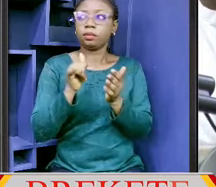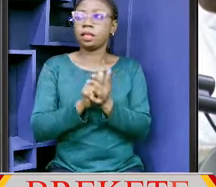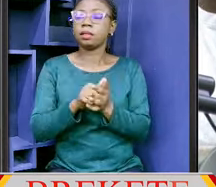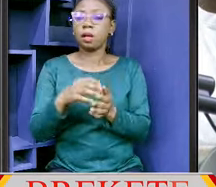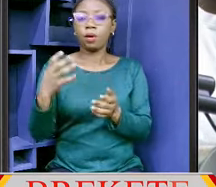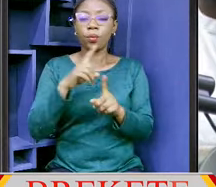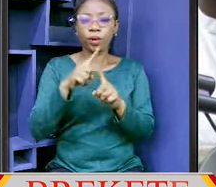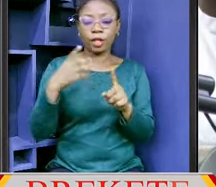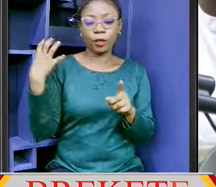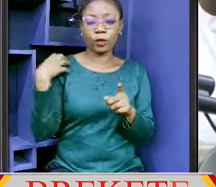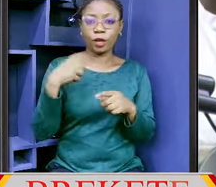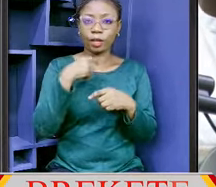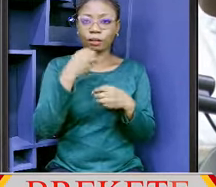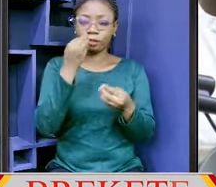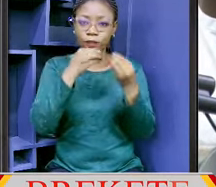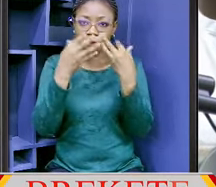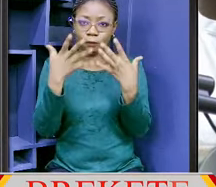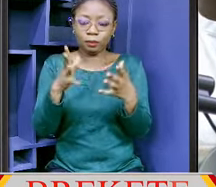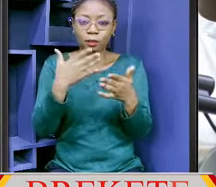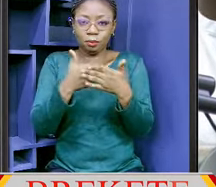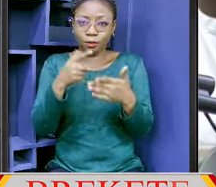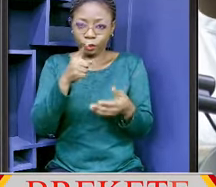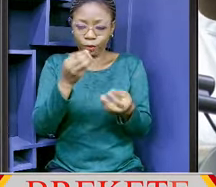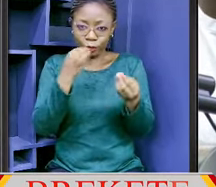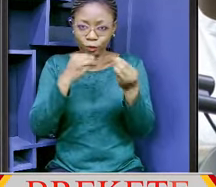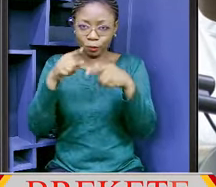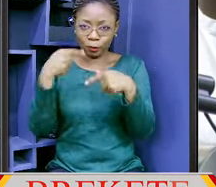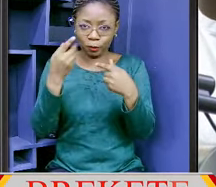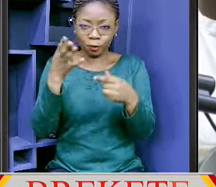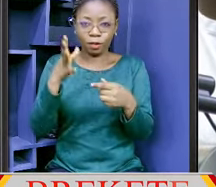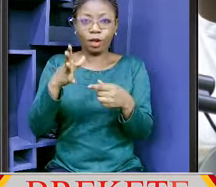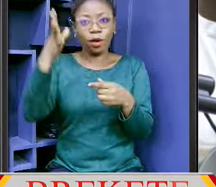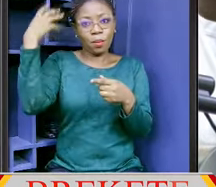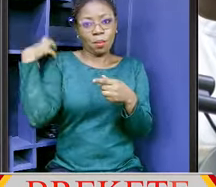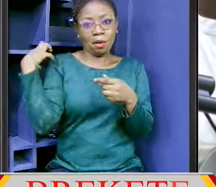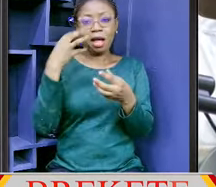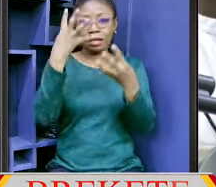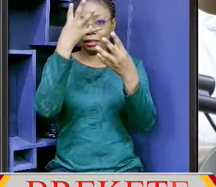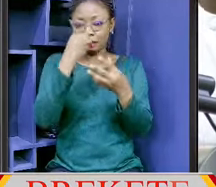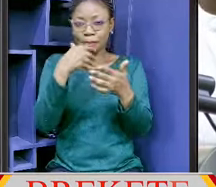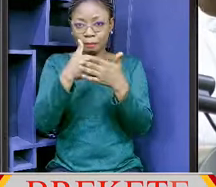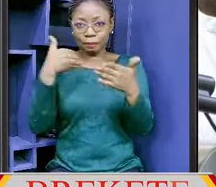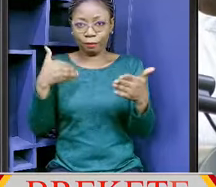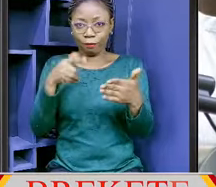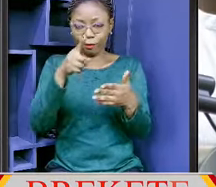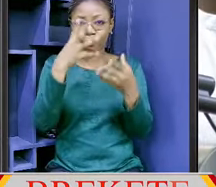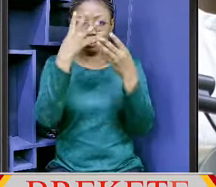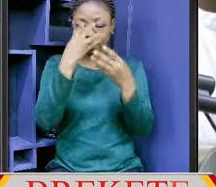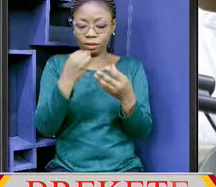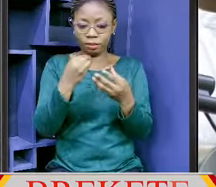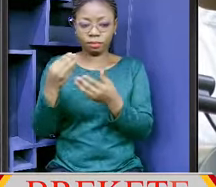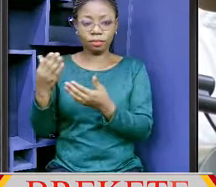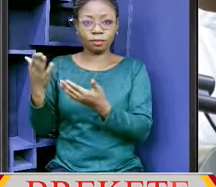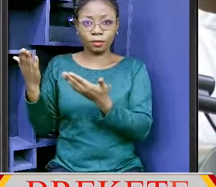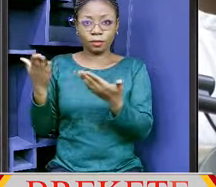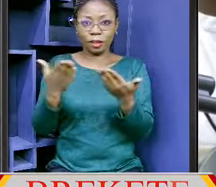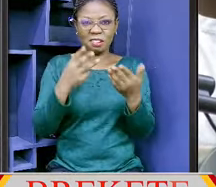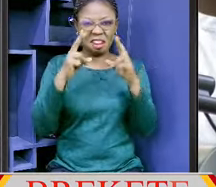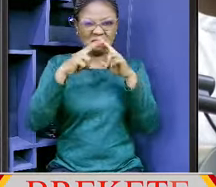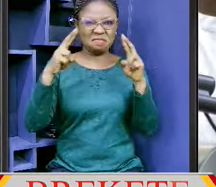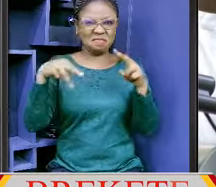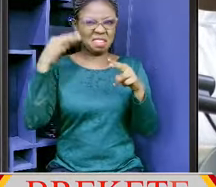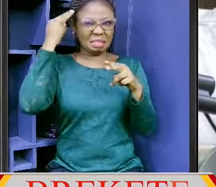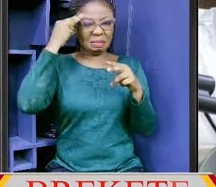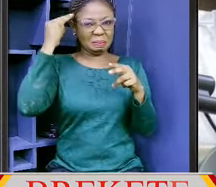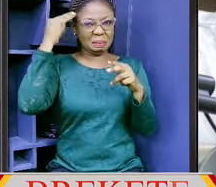When Oga chop finish before you go chop. Until Oga sleep before you go sleep. Come. Carry down village